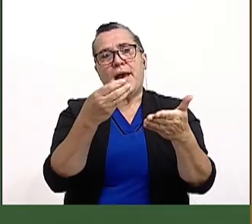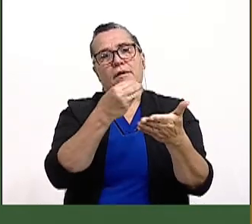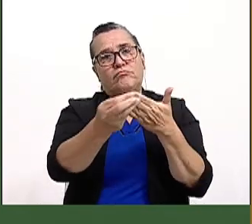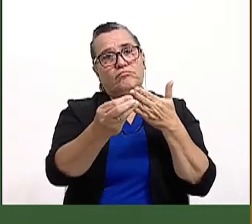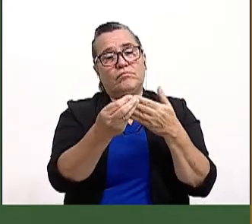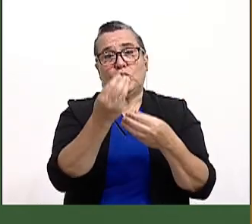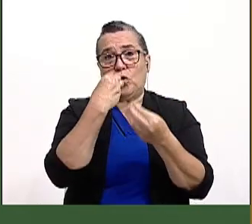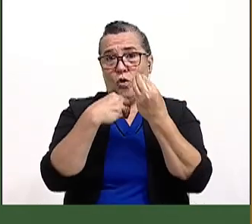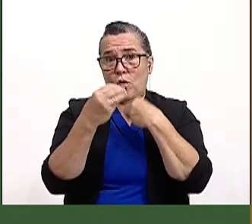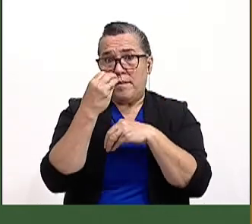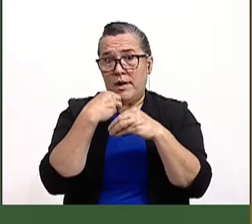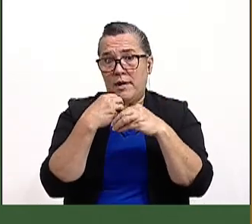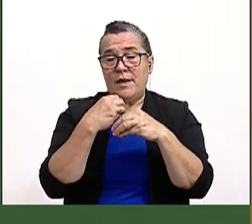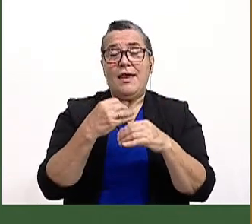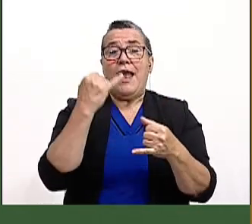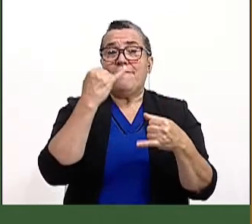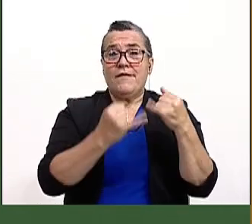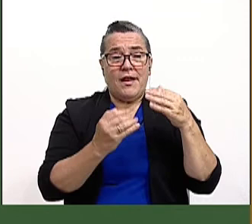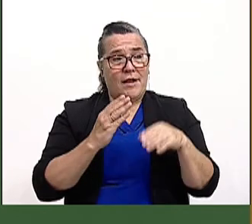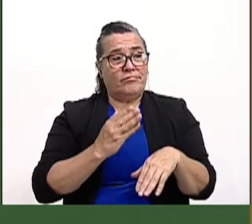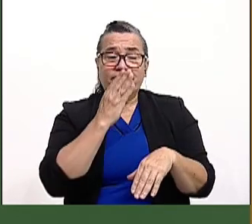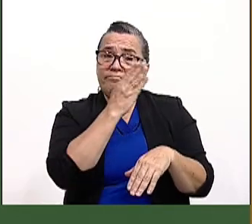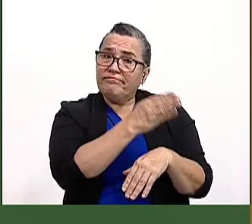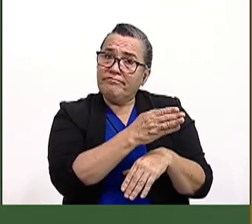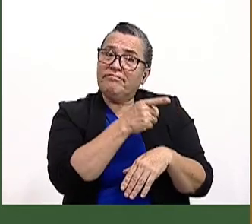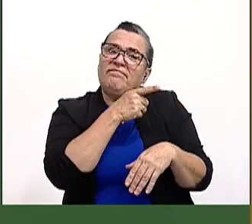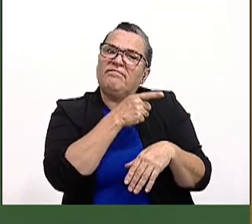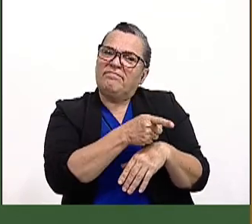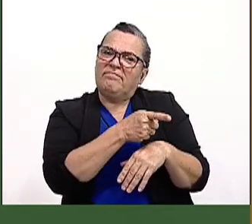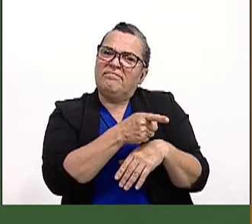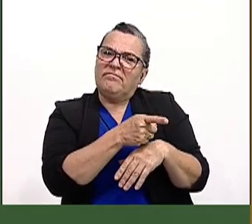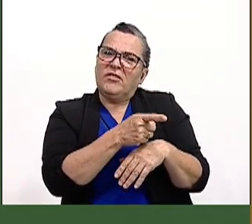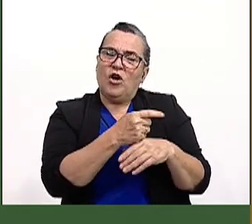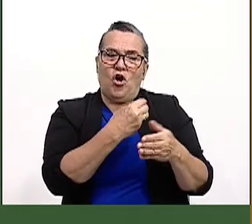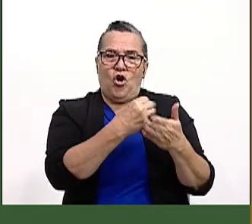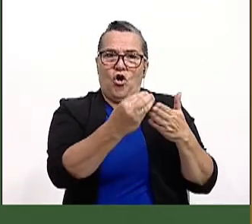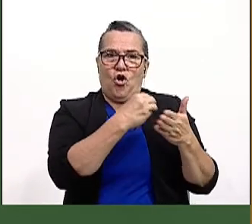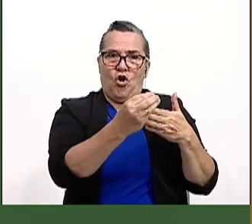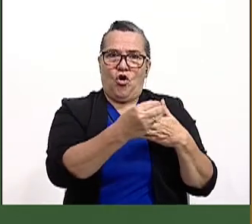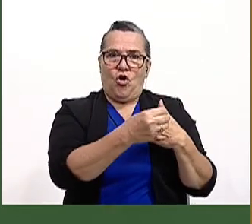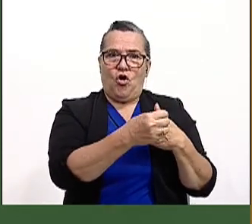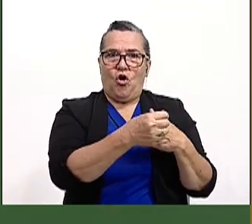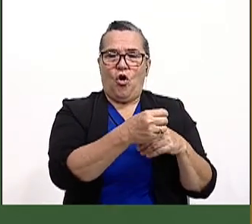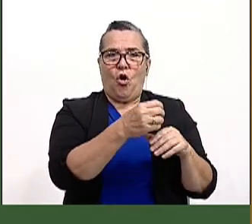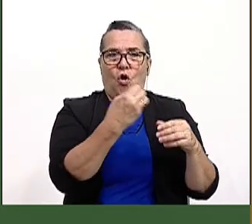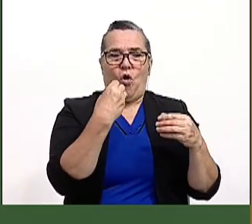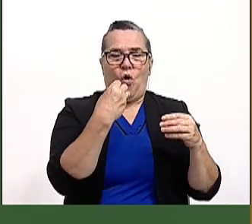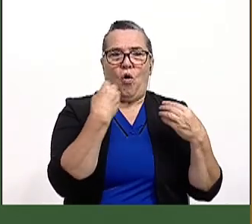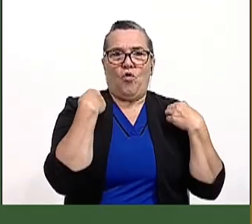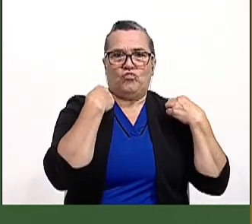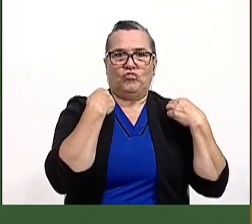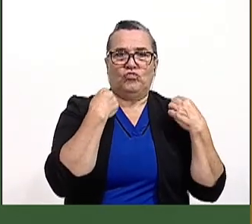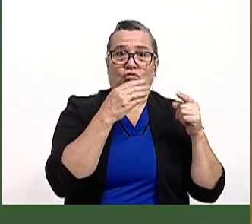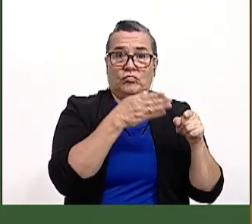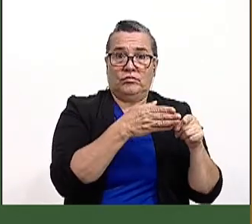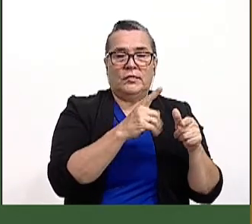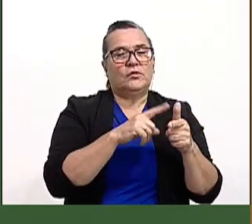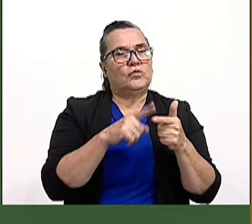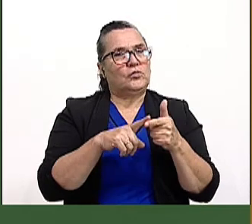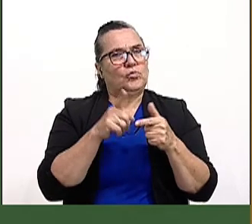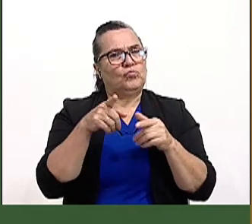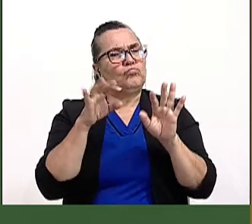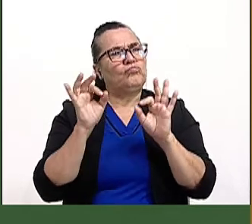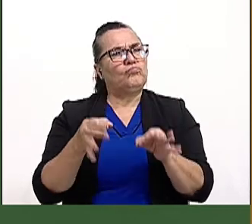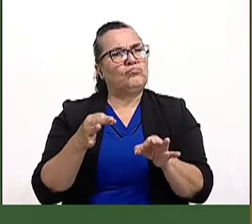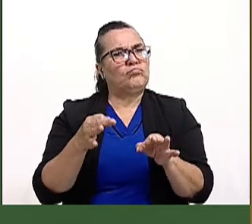some food. And finally, they also need to go to the clothing store to buy some clothes. So you decided